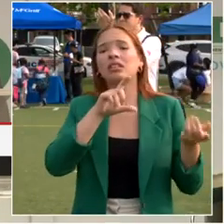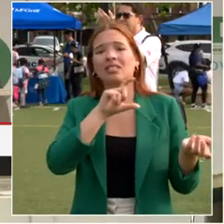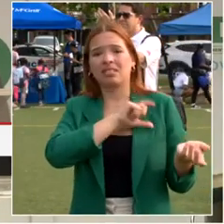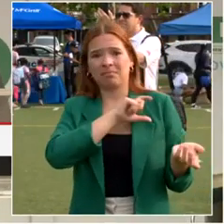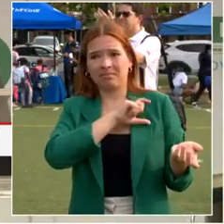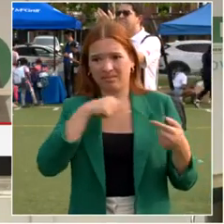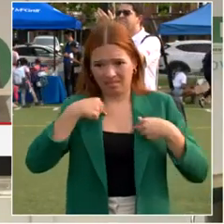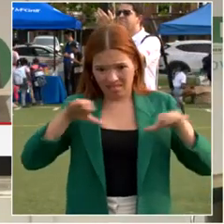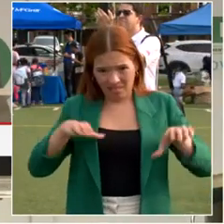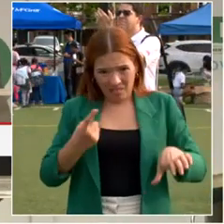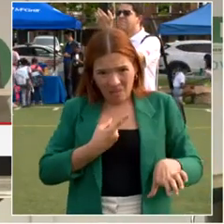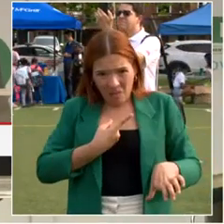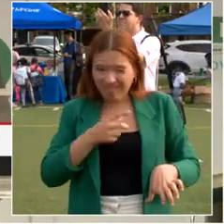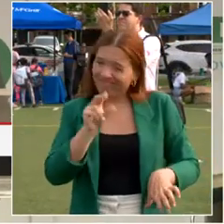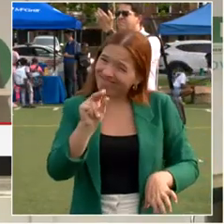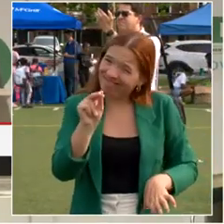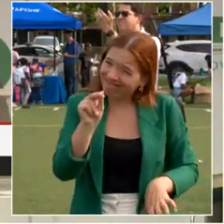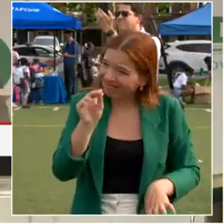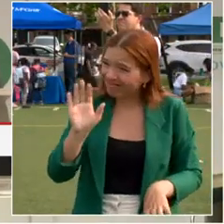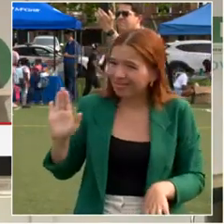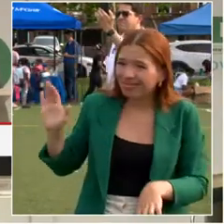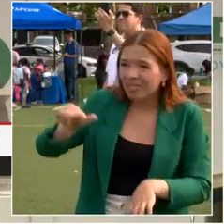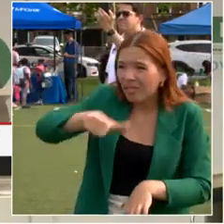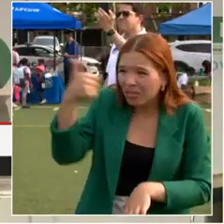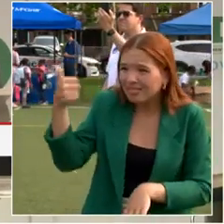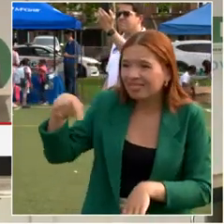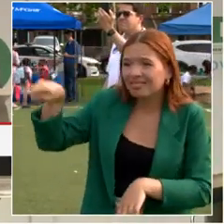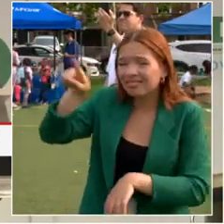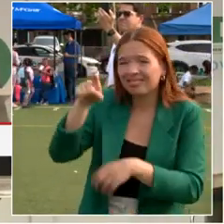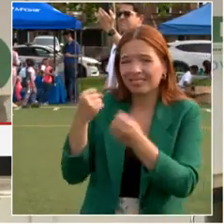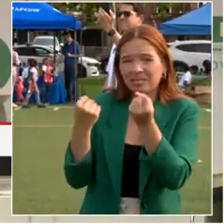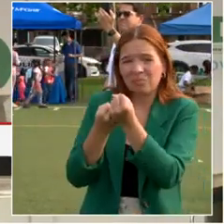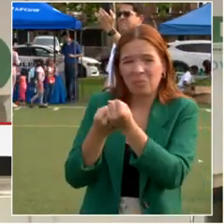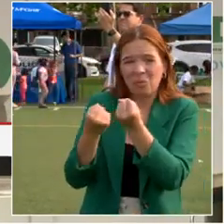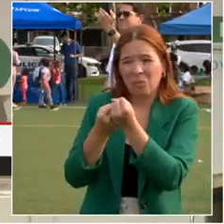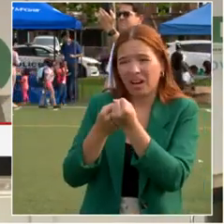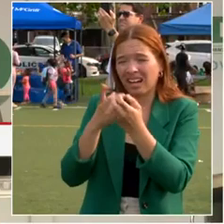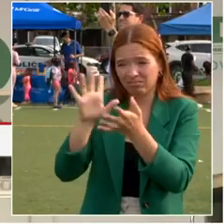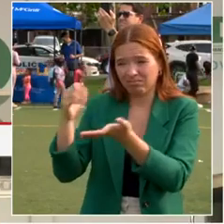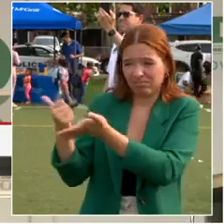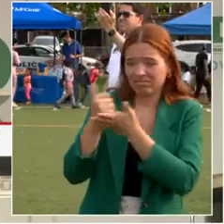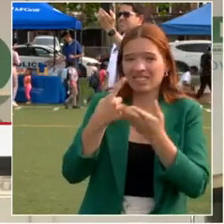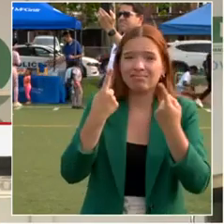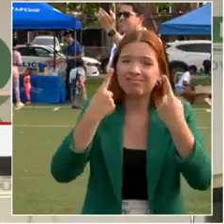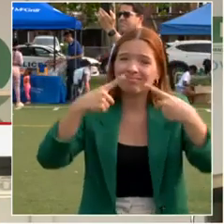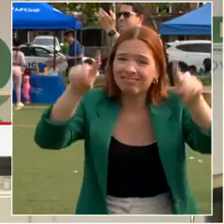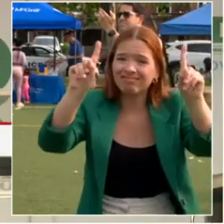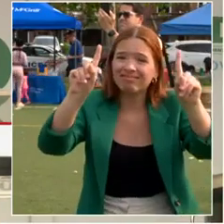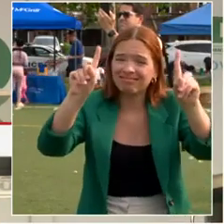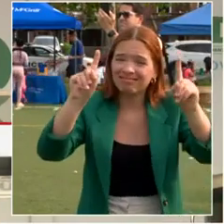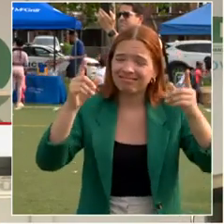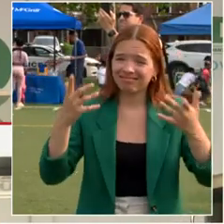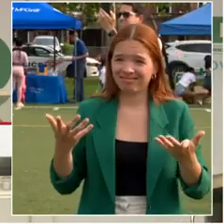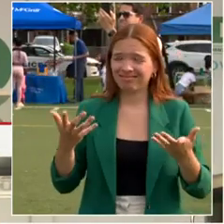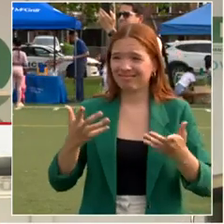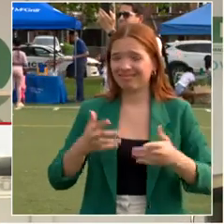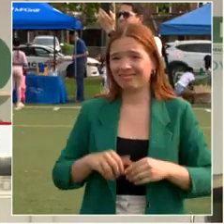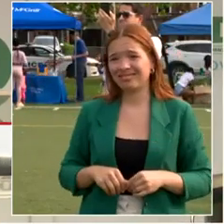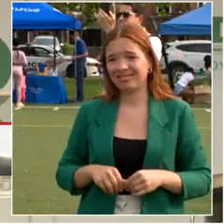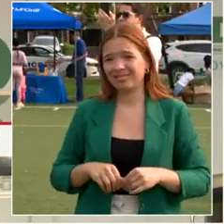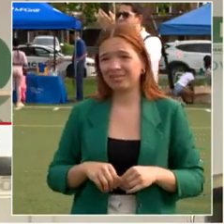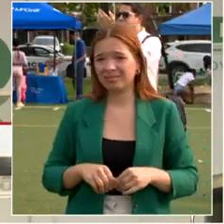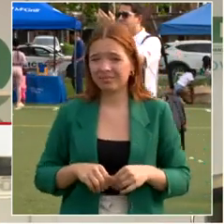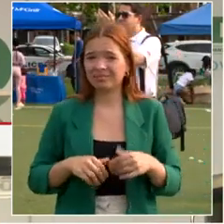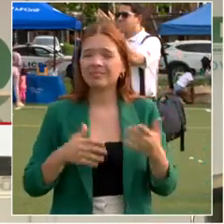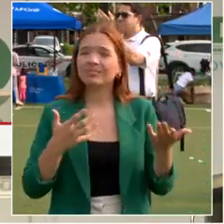trust. And we know we've got to earn that trust. I want to extend a warm welcome to our new